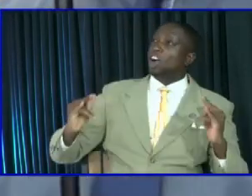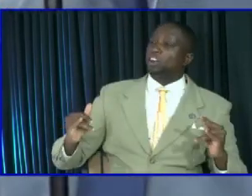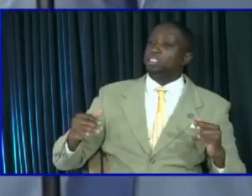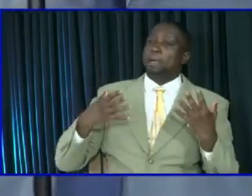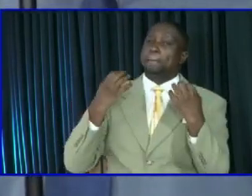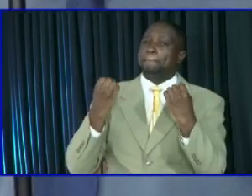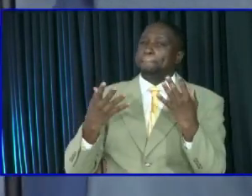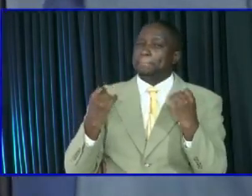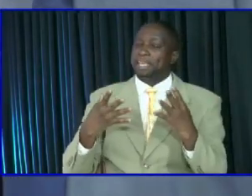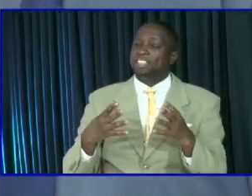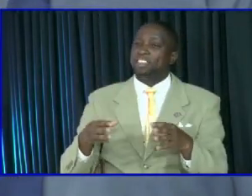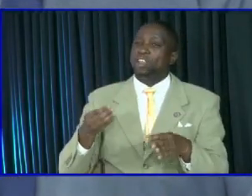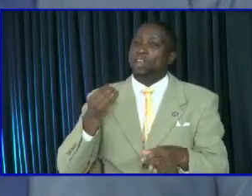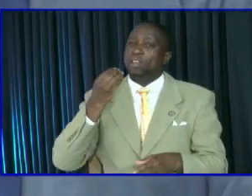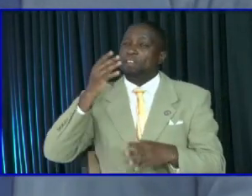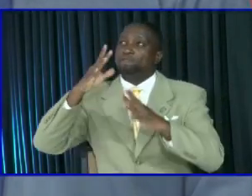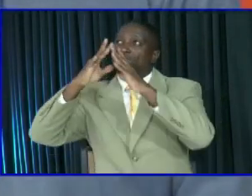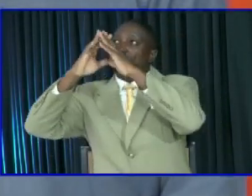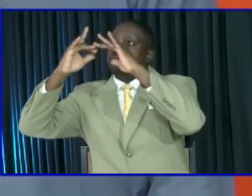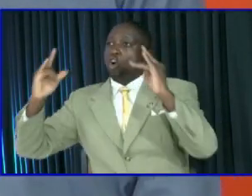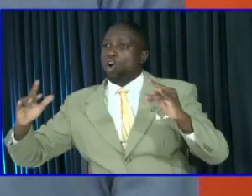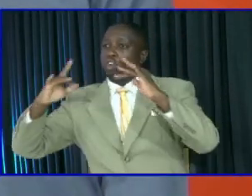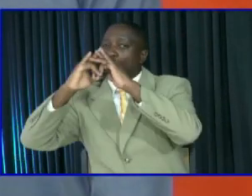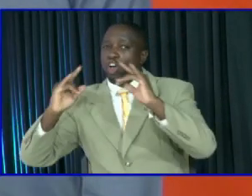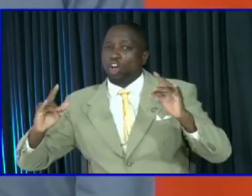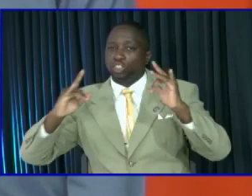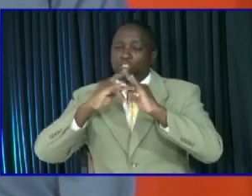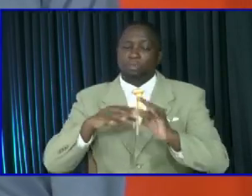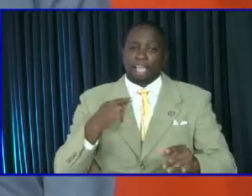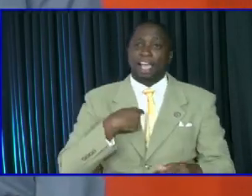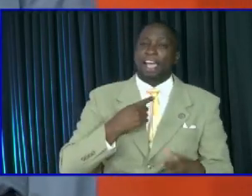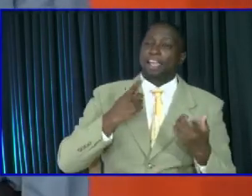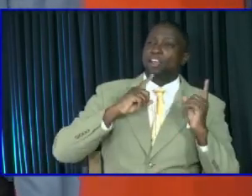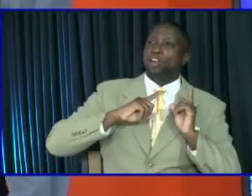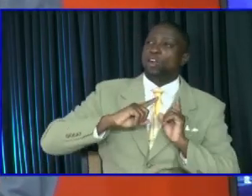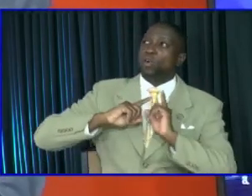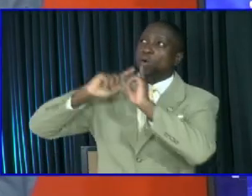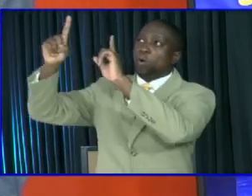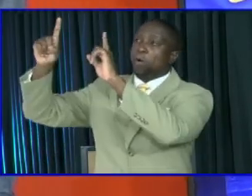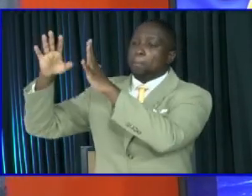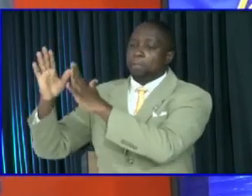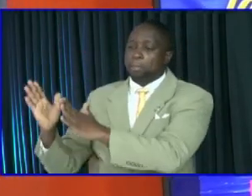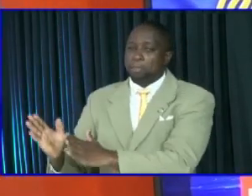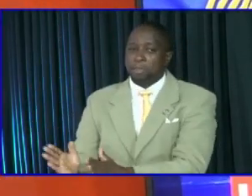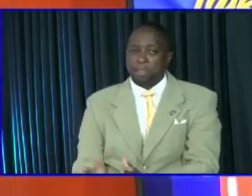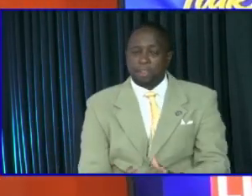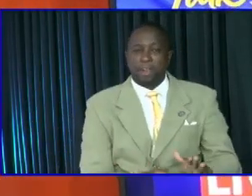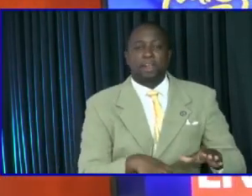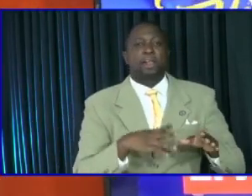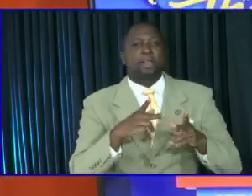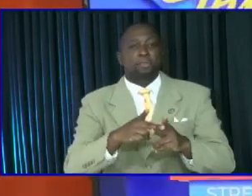mansions. I go to prepare a place for thee.